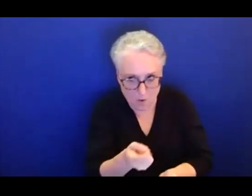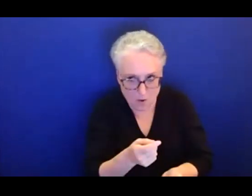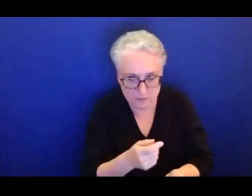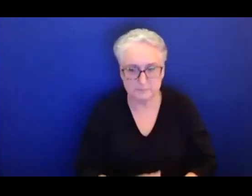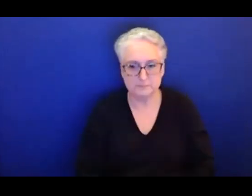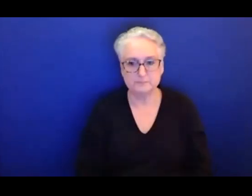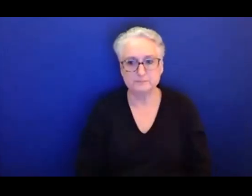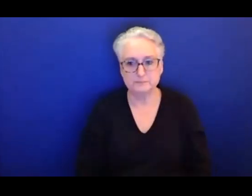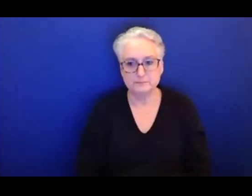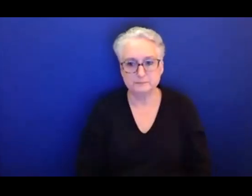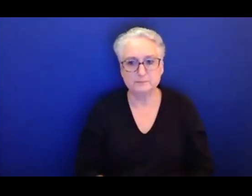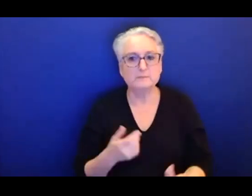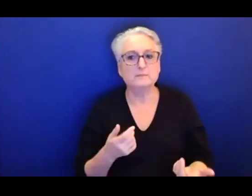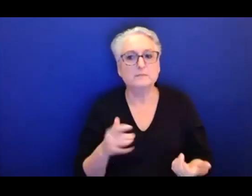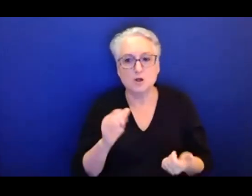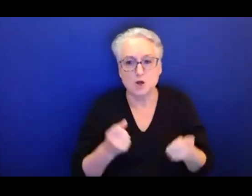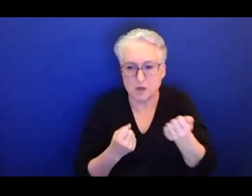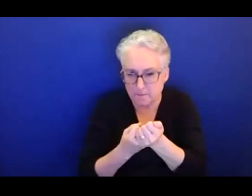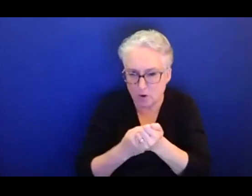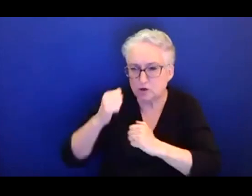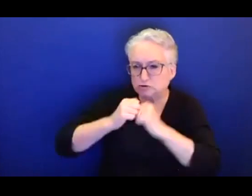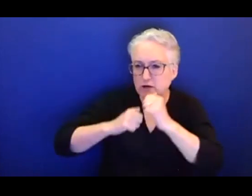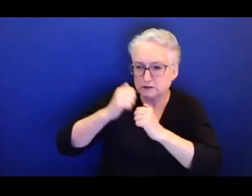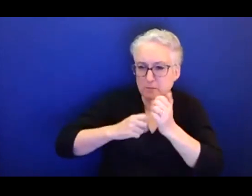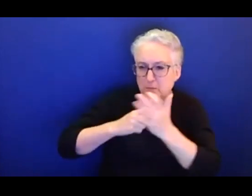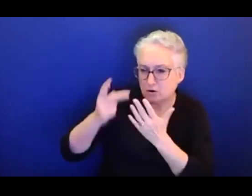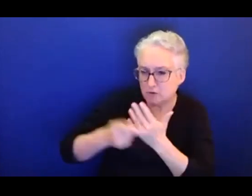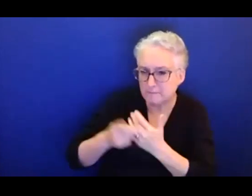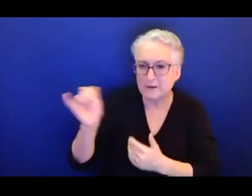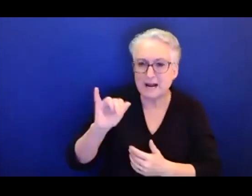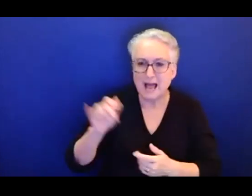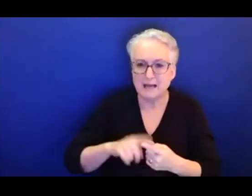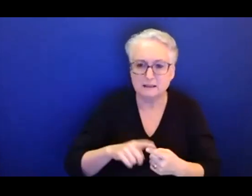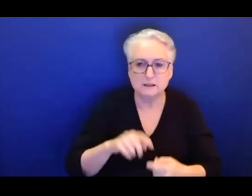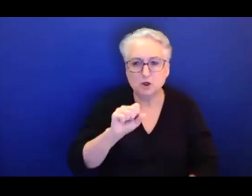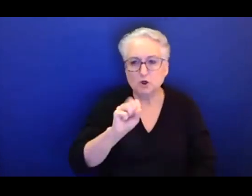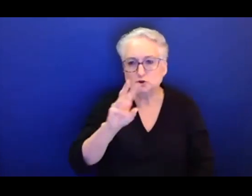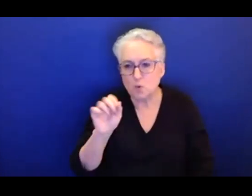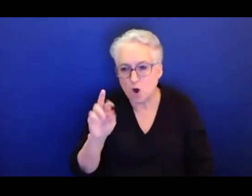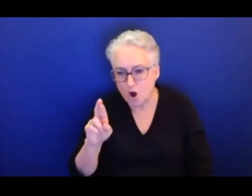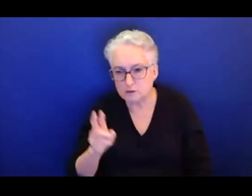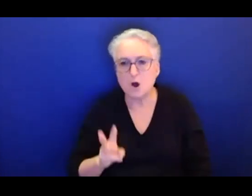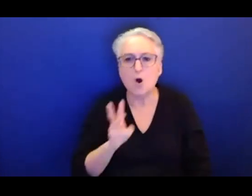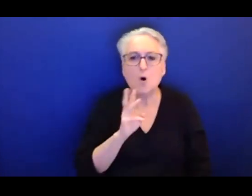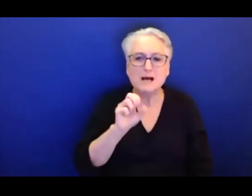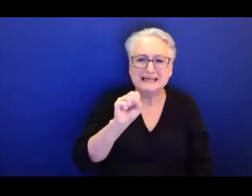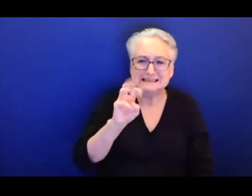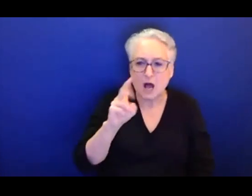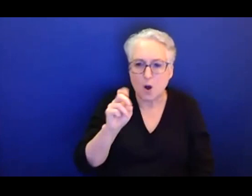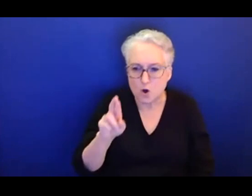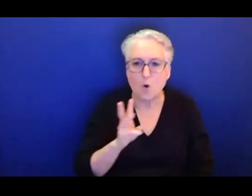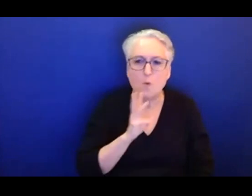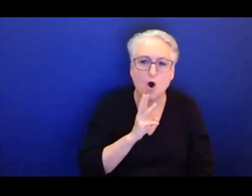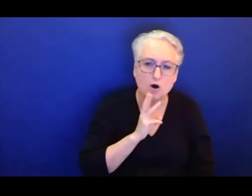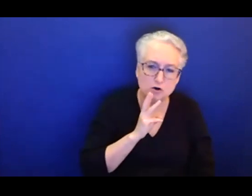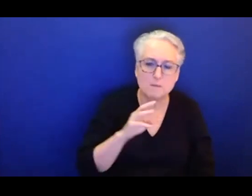and broadband. So there'll be multiple opportunities for you to weigh in on the American Rescue Plan Act funding. The first and